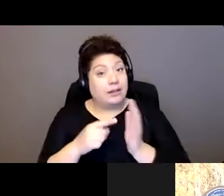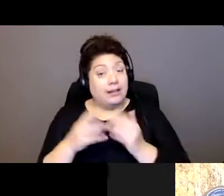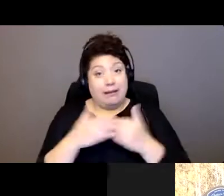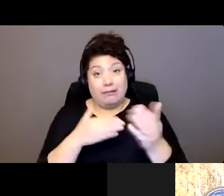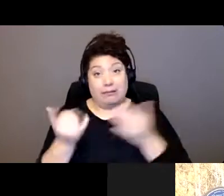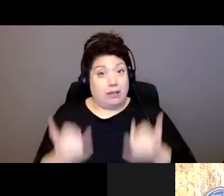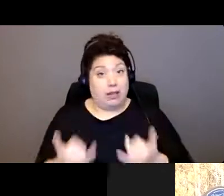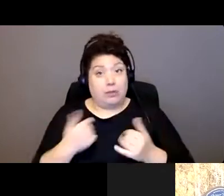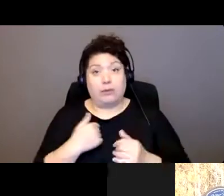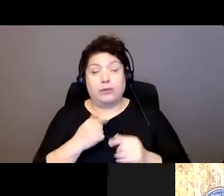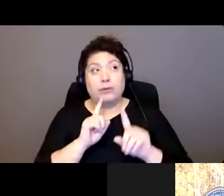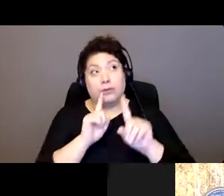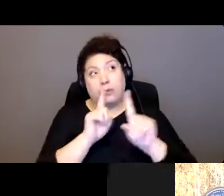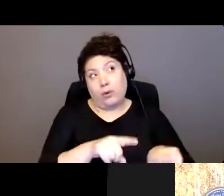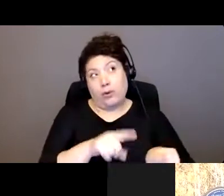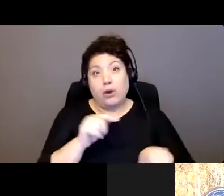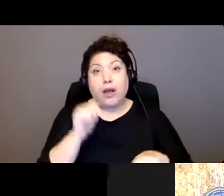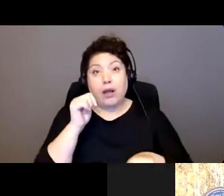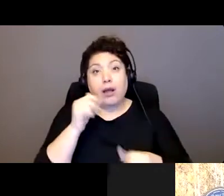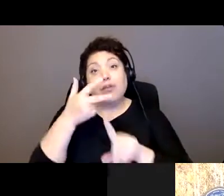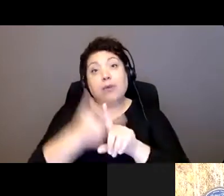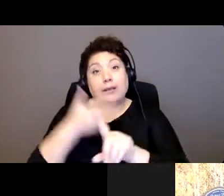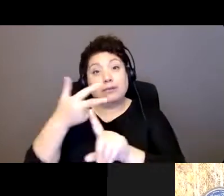seeing doctors every 3 months.